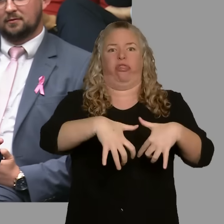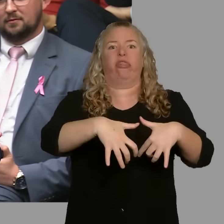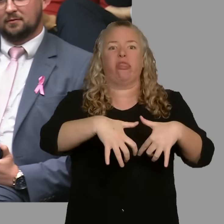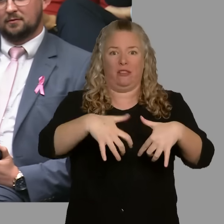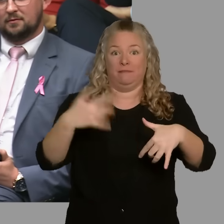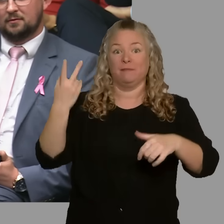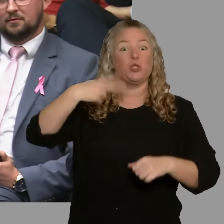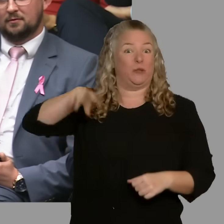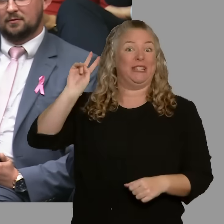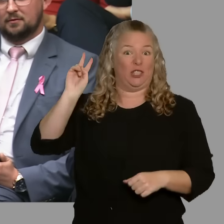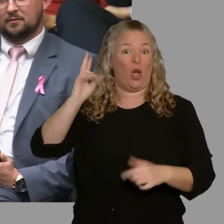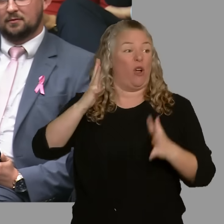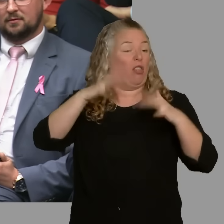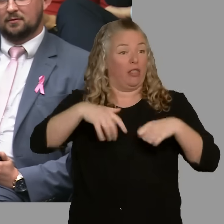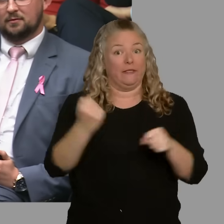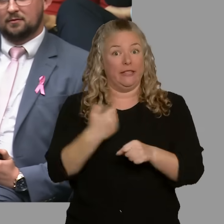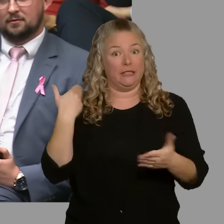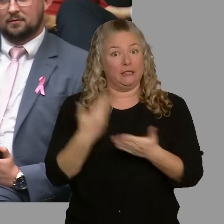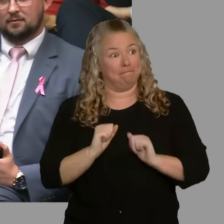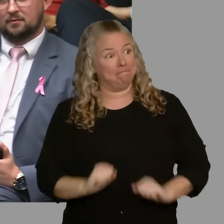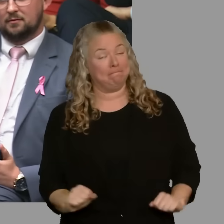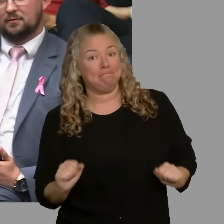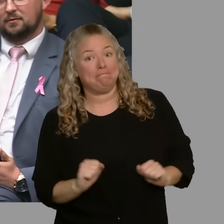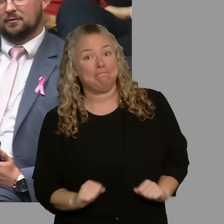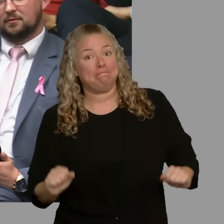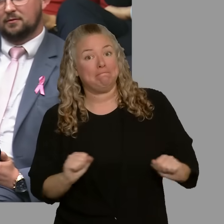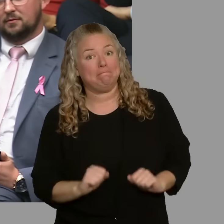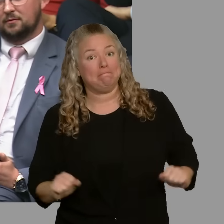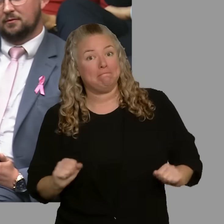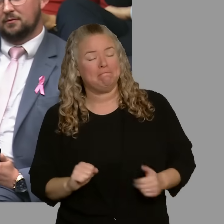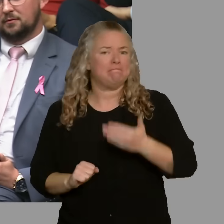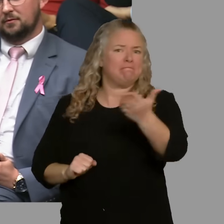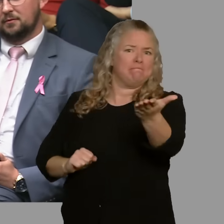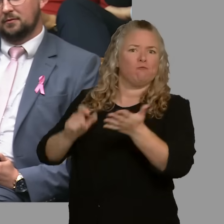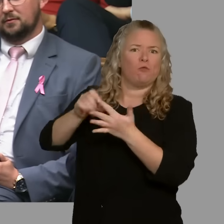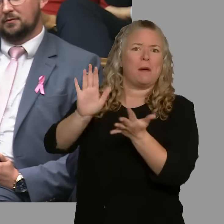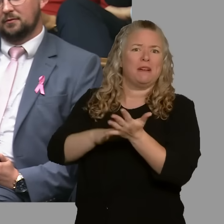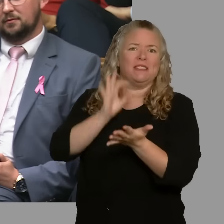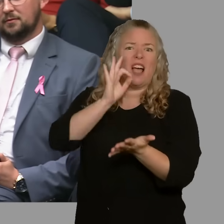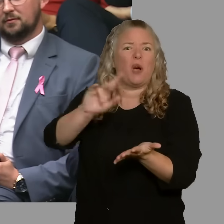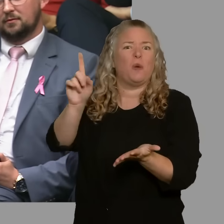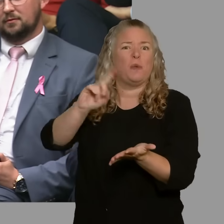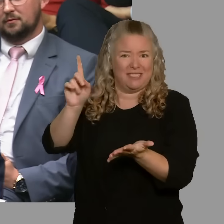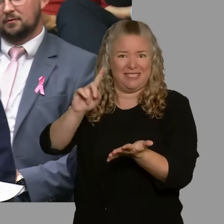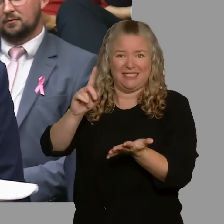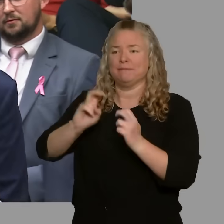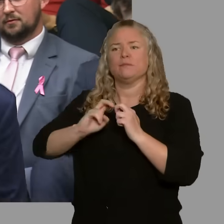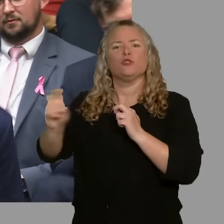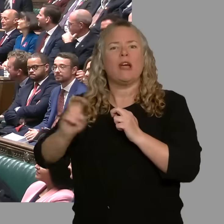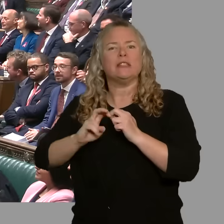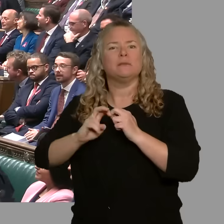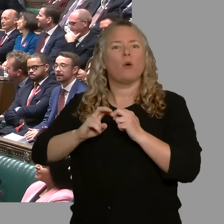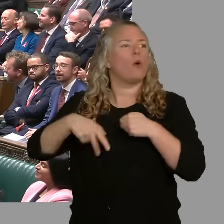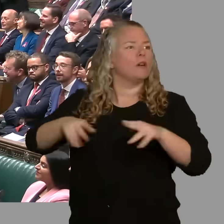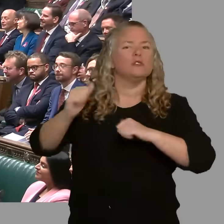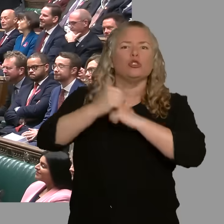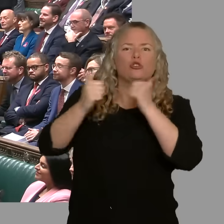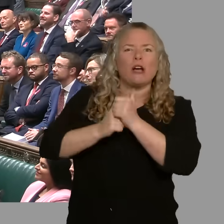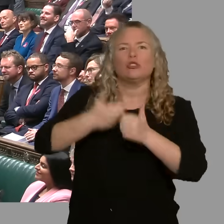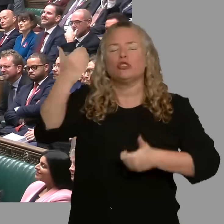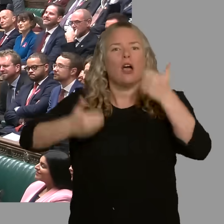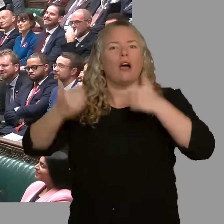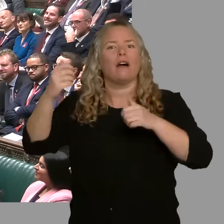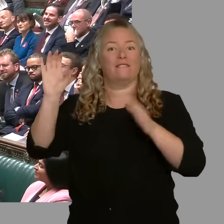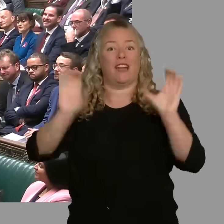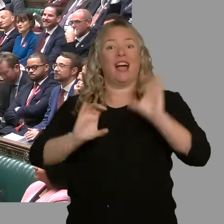under this government we're ending the Conservative decline and getting on with fixing broken roads like Galley Hill? Well, he's